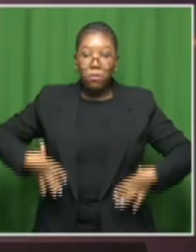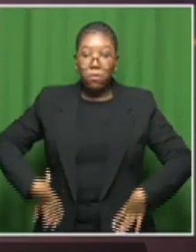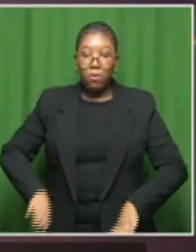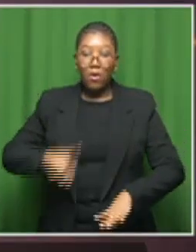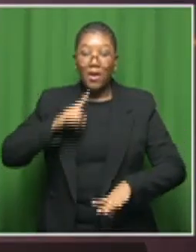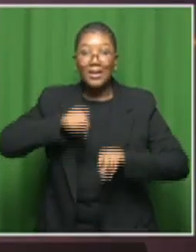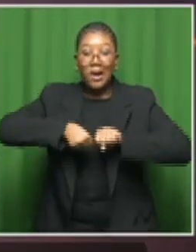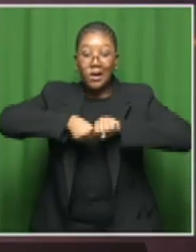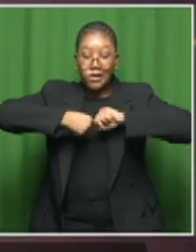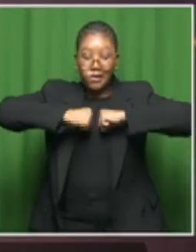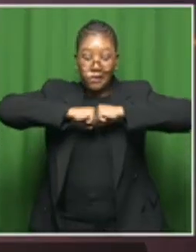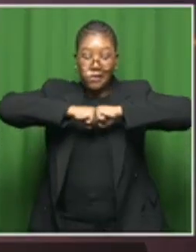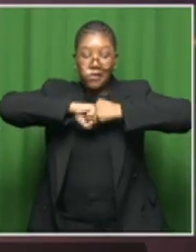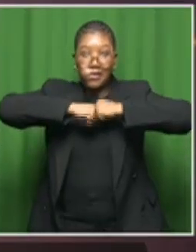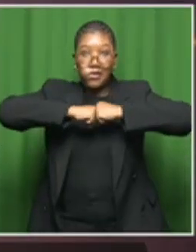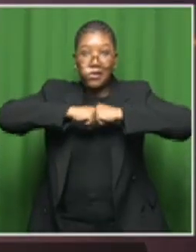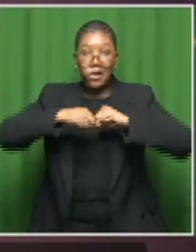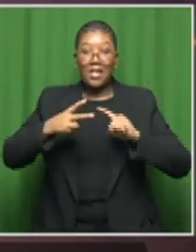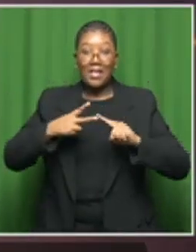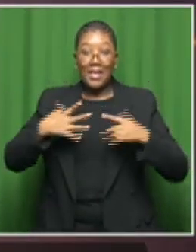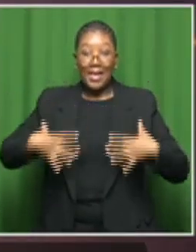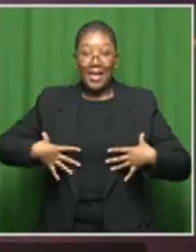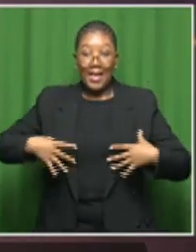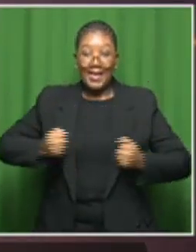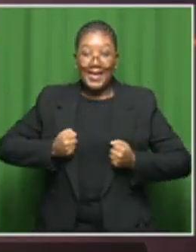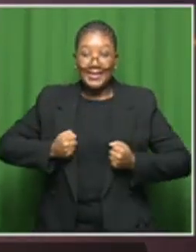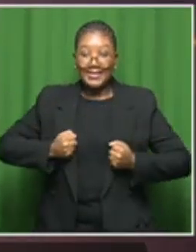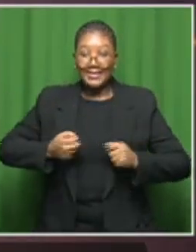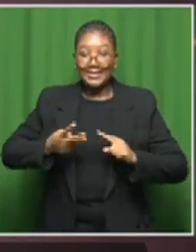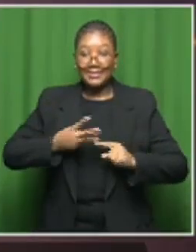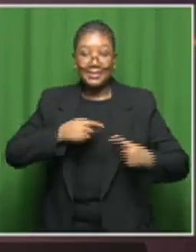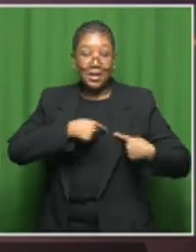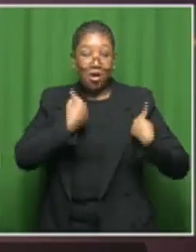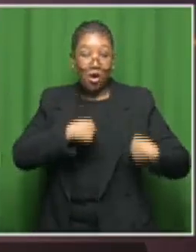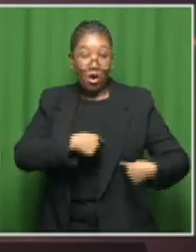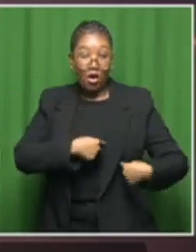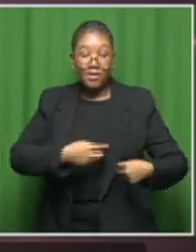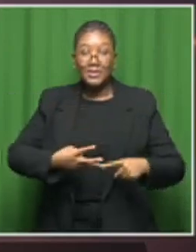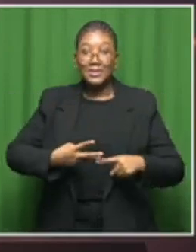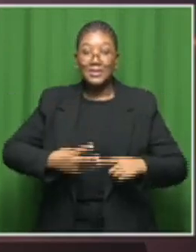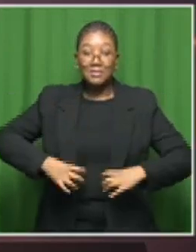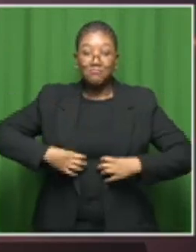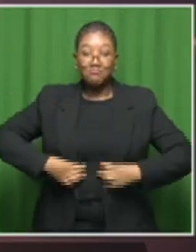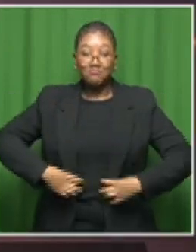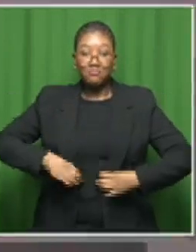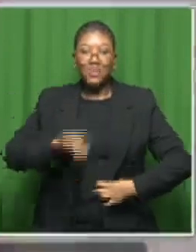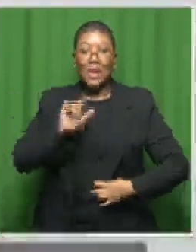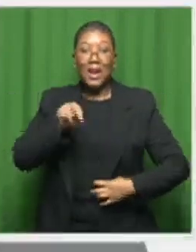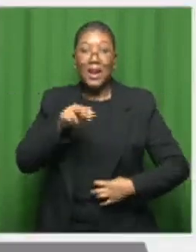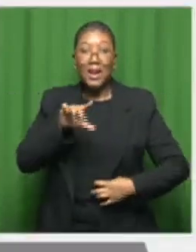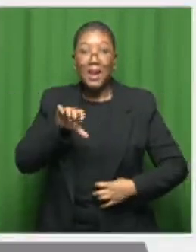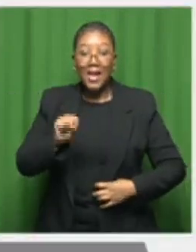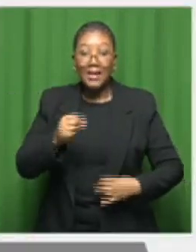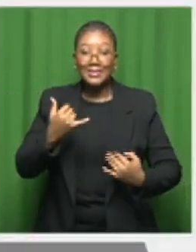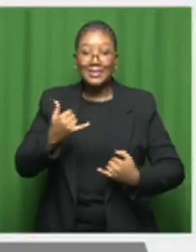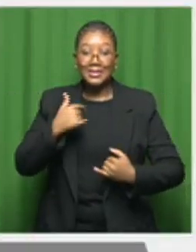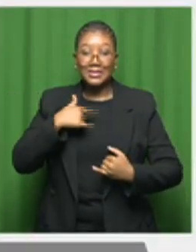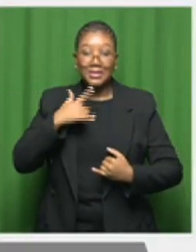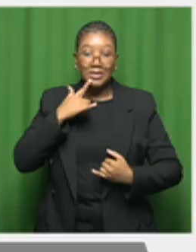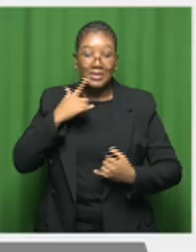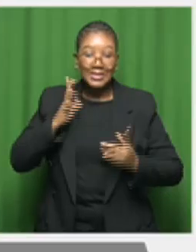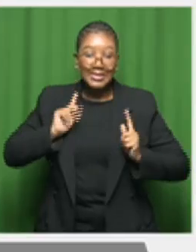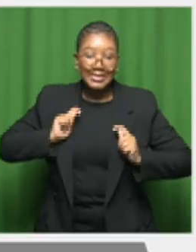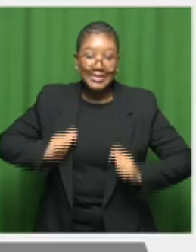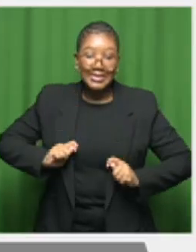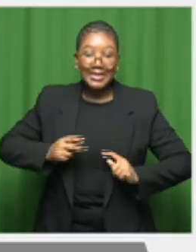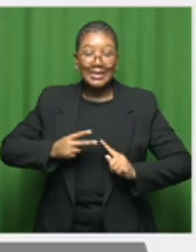joints, skin, kidneys, heart, and lungs. Symptoms can vary widely and may include fatigue, rashes, joint pain, fever,